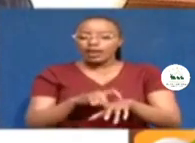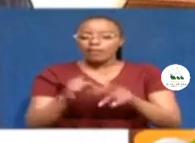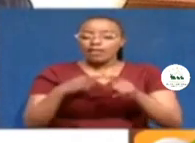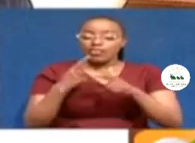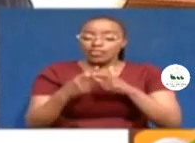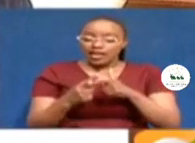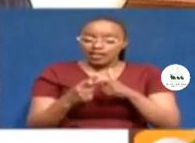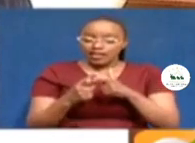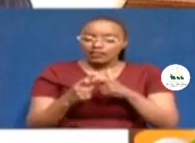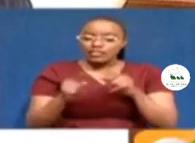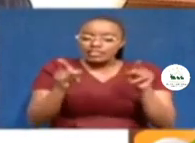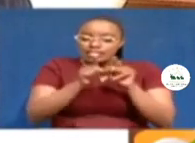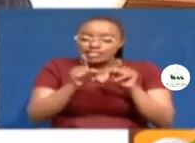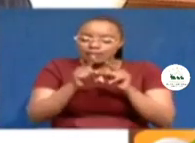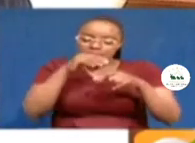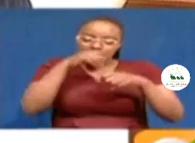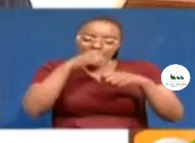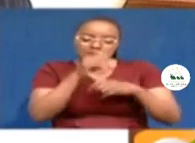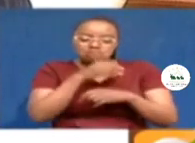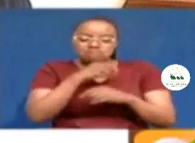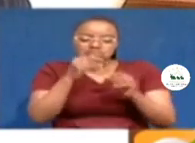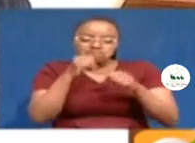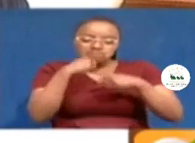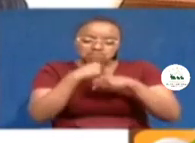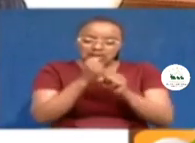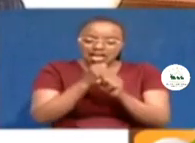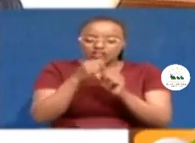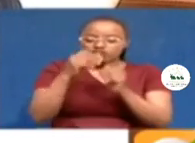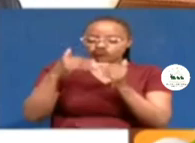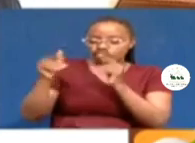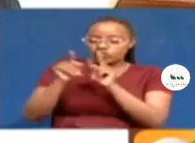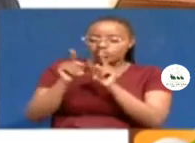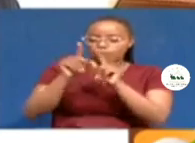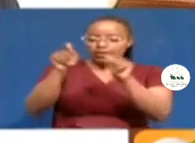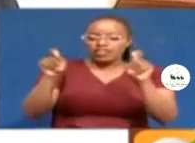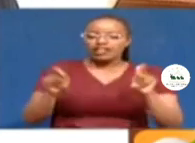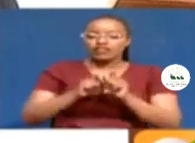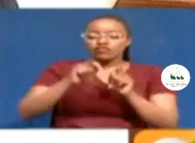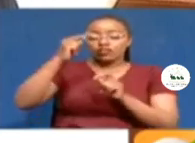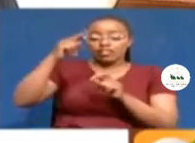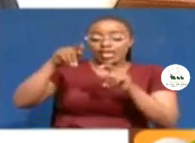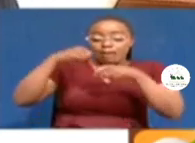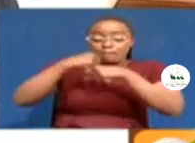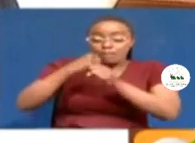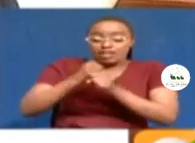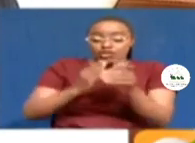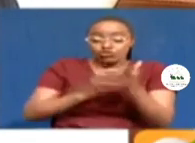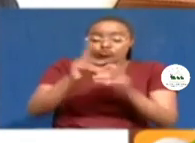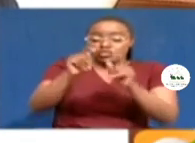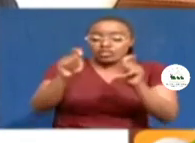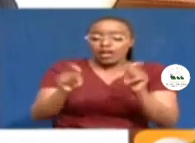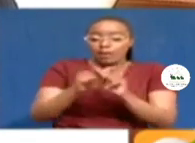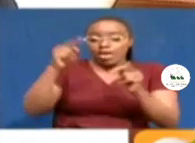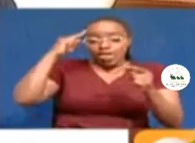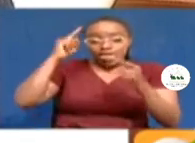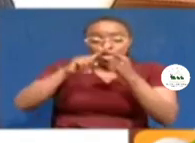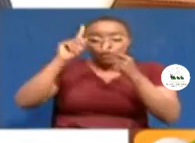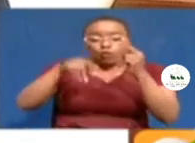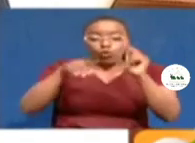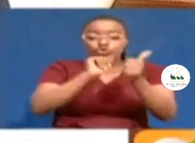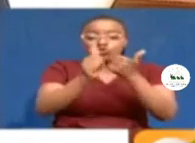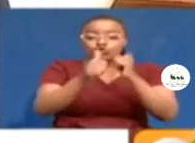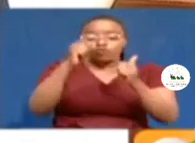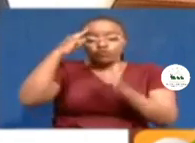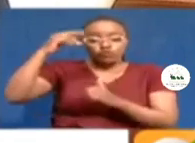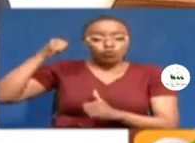and are animated by ethnicization of those contraptions for purposes of competing